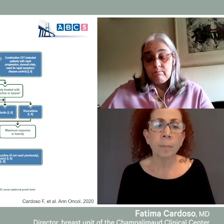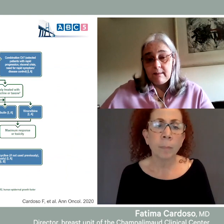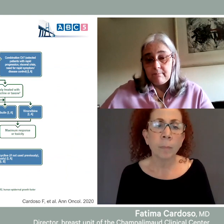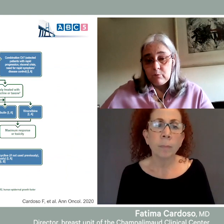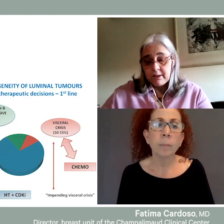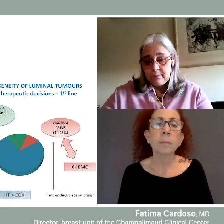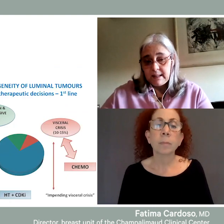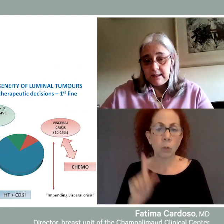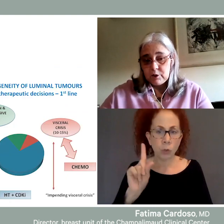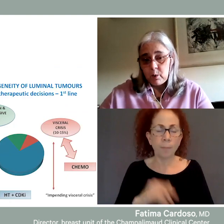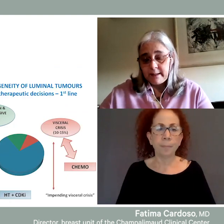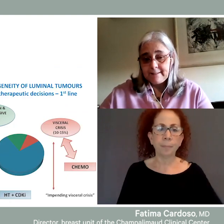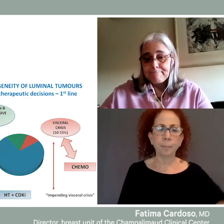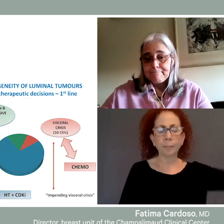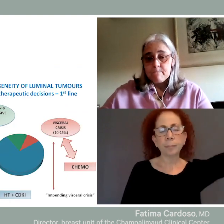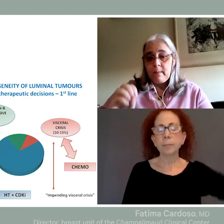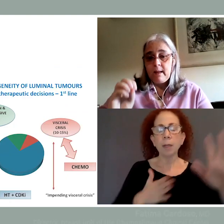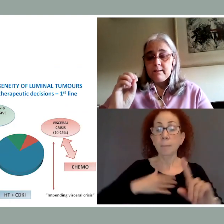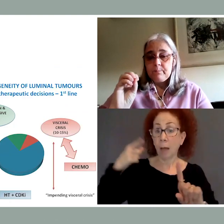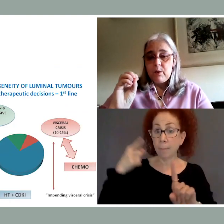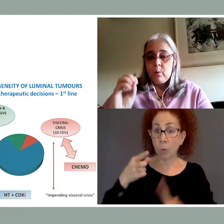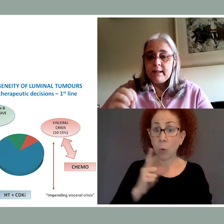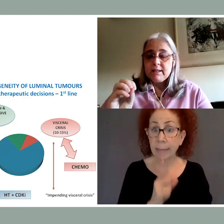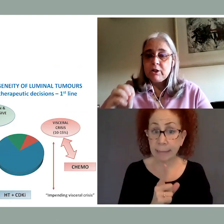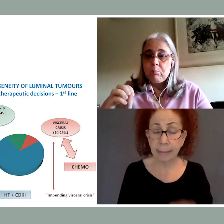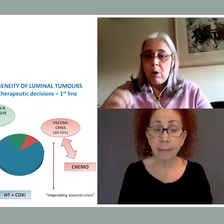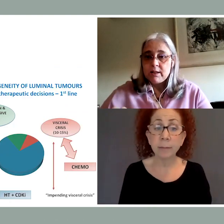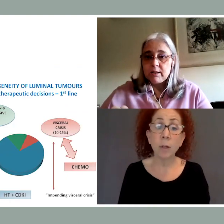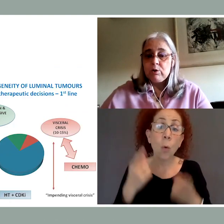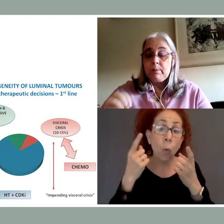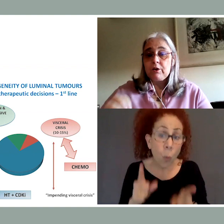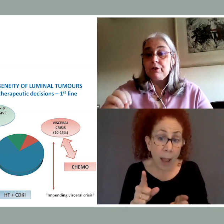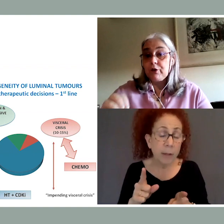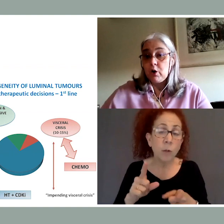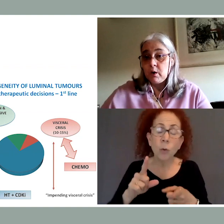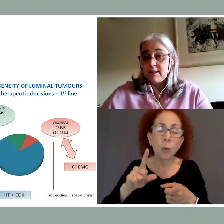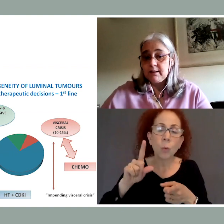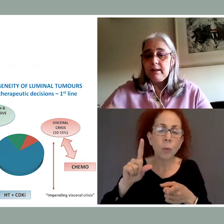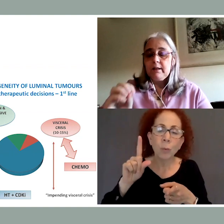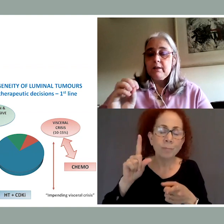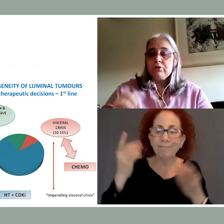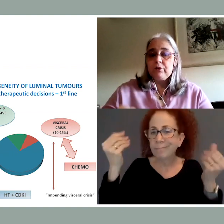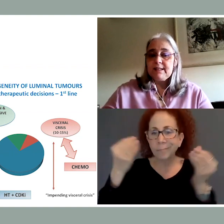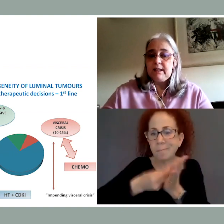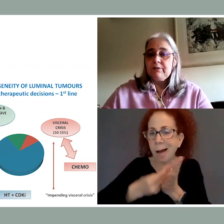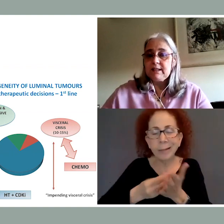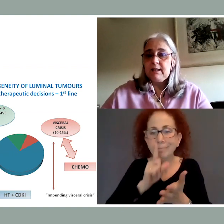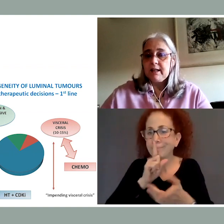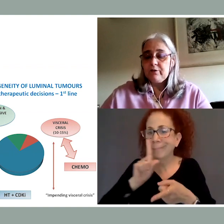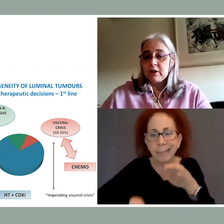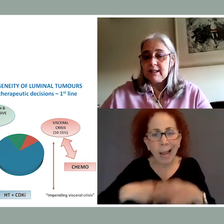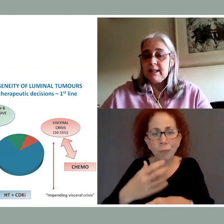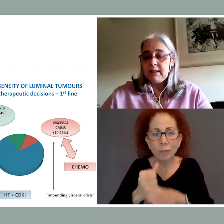So I wanted to make this point that when it's not possible because of cost to receive